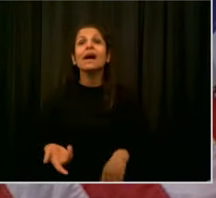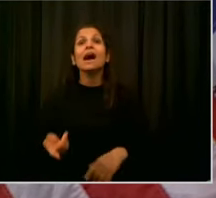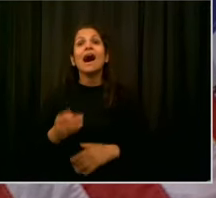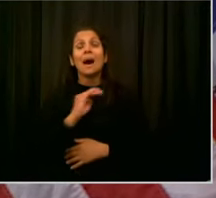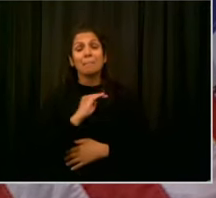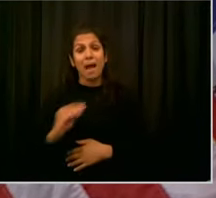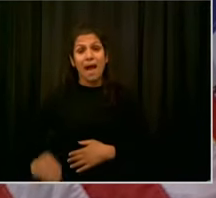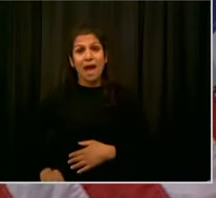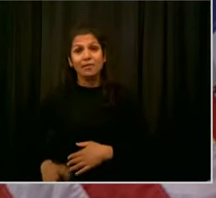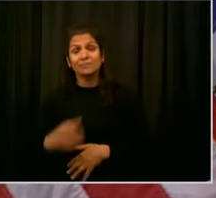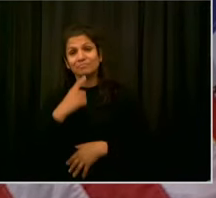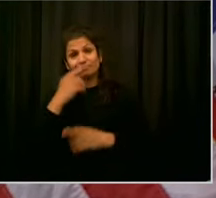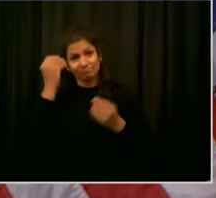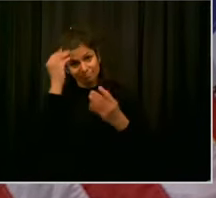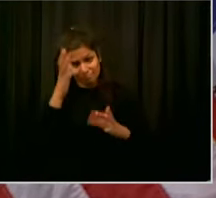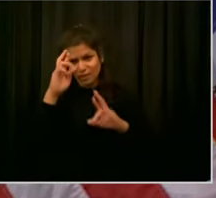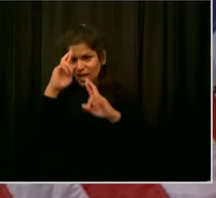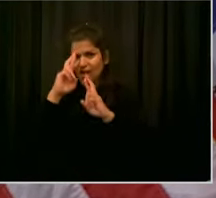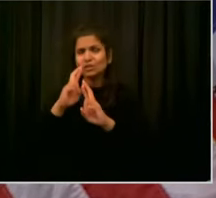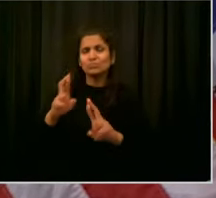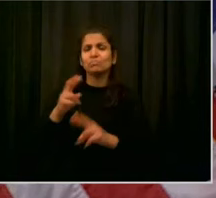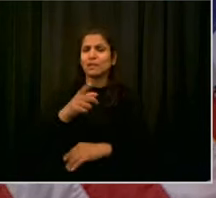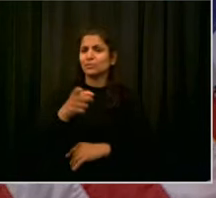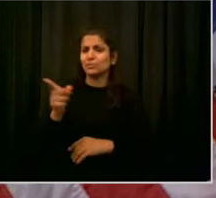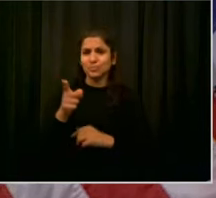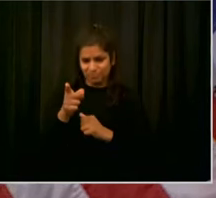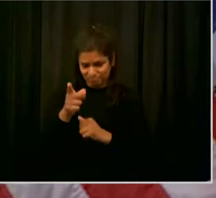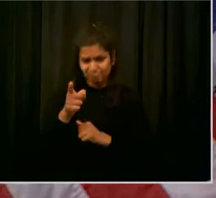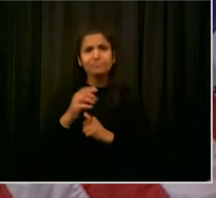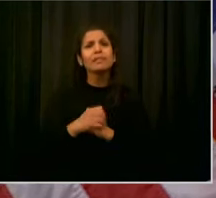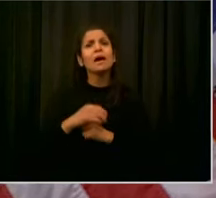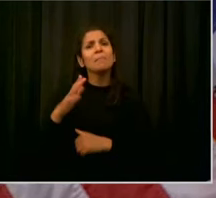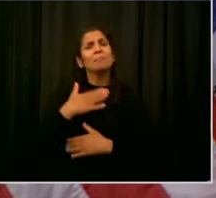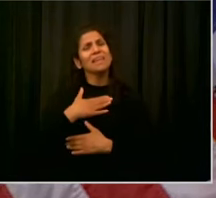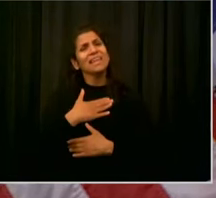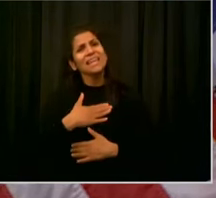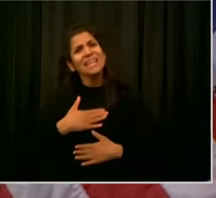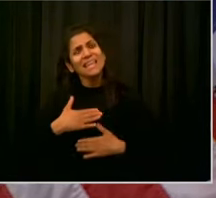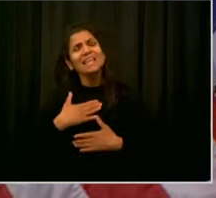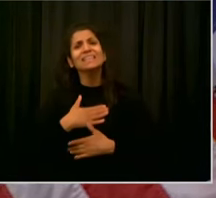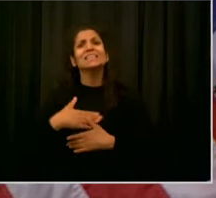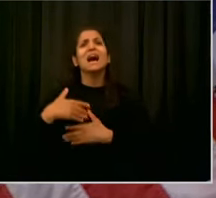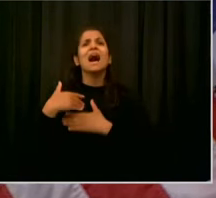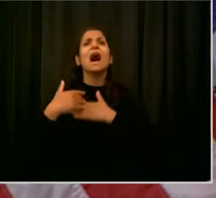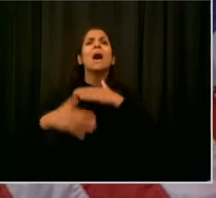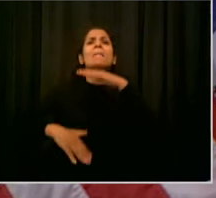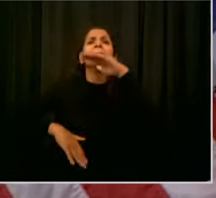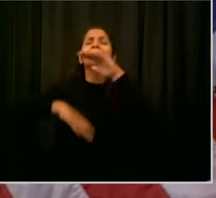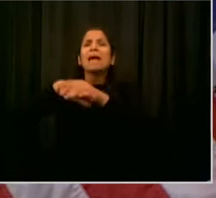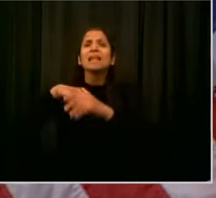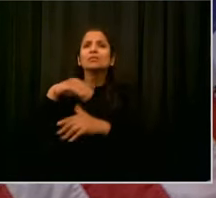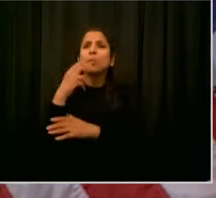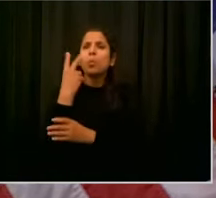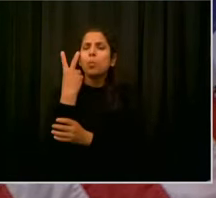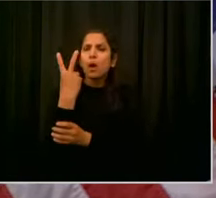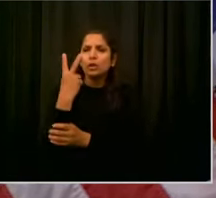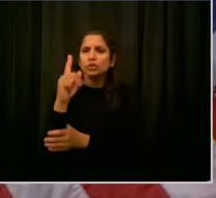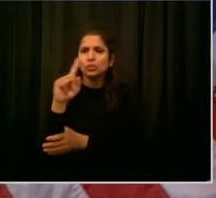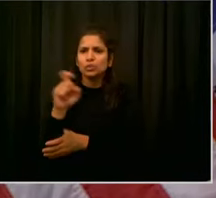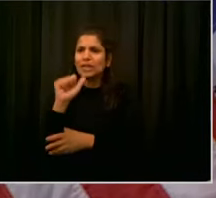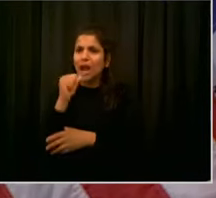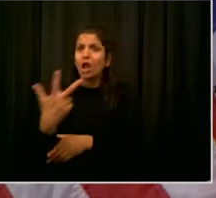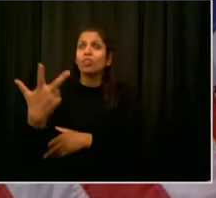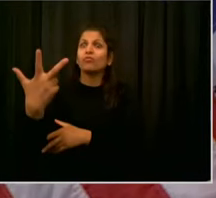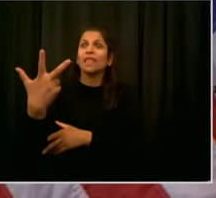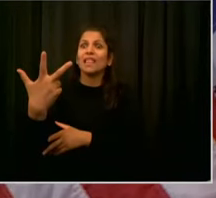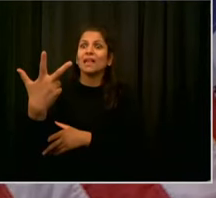And please, to all the journalists, we're trying to be fair here. Just ask 2 real questions. It'll be good for everyone, and everyone else gets their chance. And then